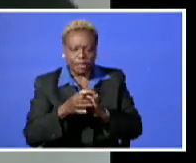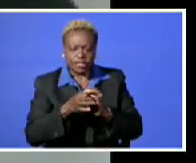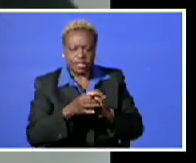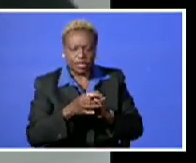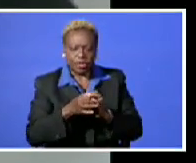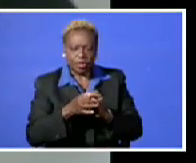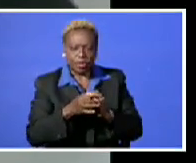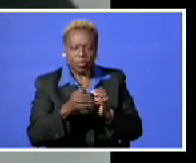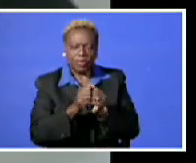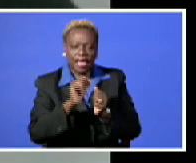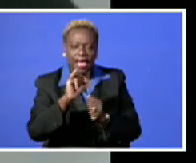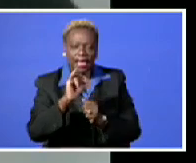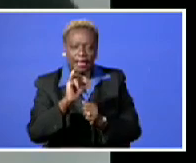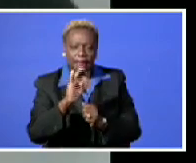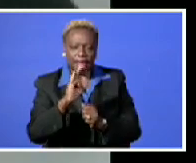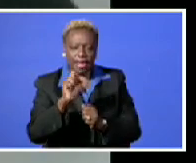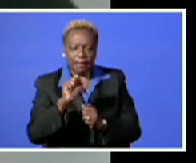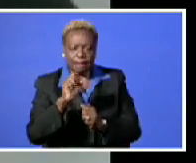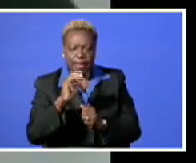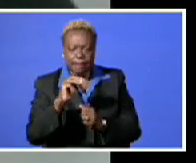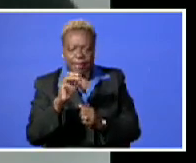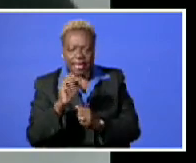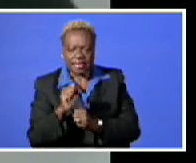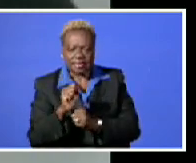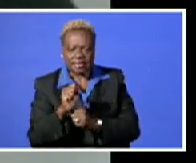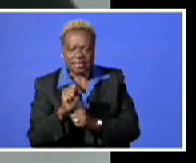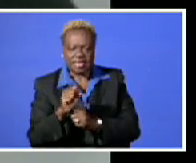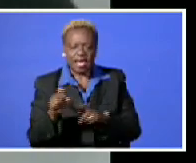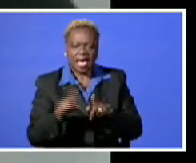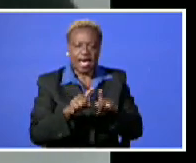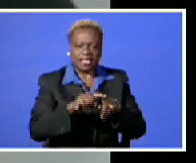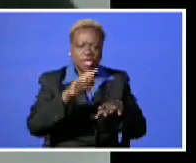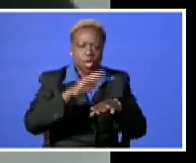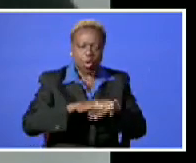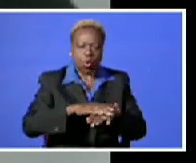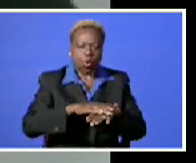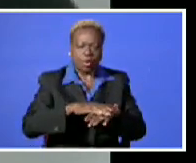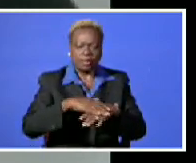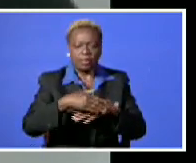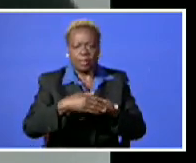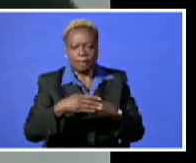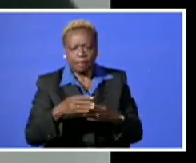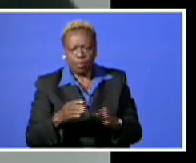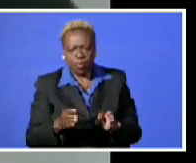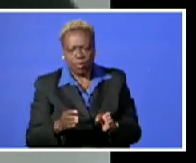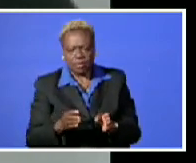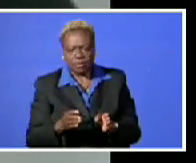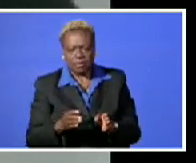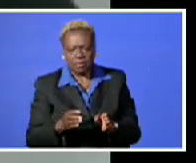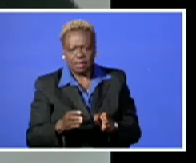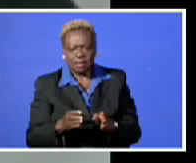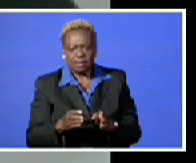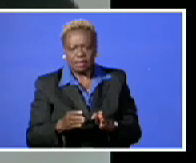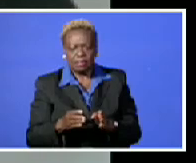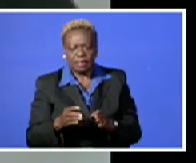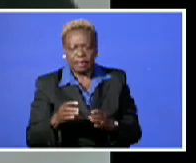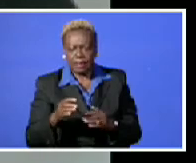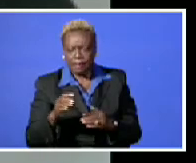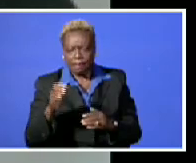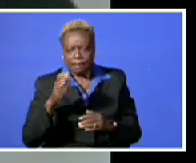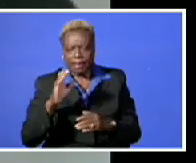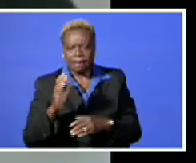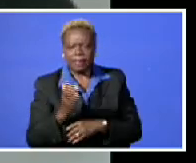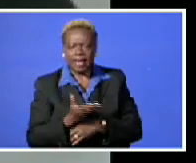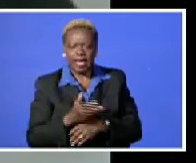the ICMS to make sure that as they onboard and go live with certain courts within the registries, that we